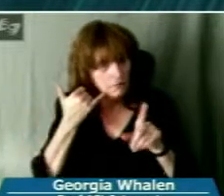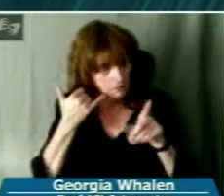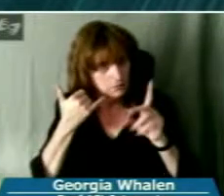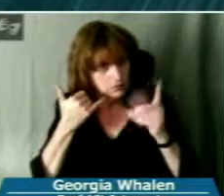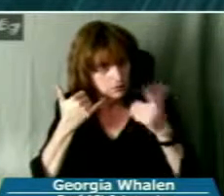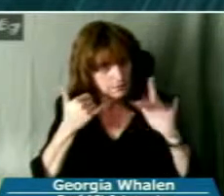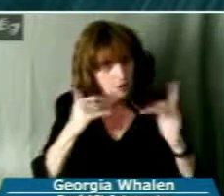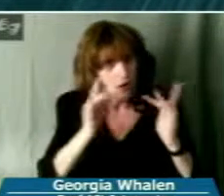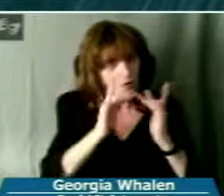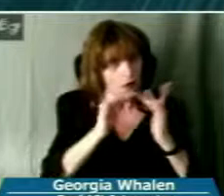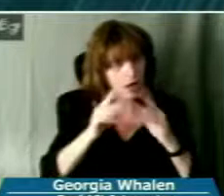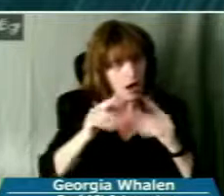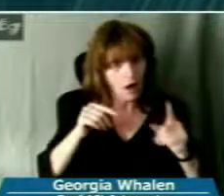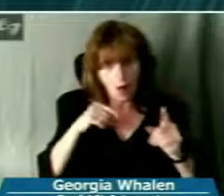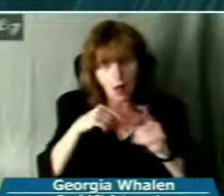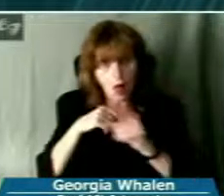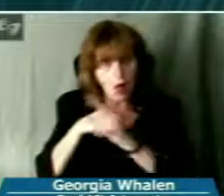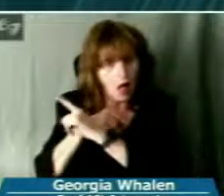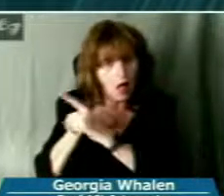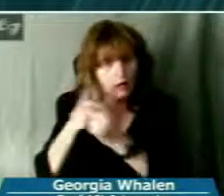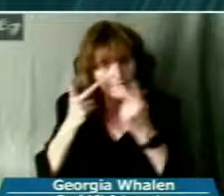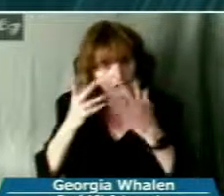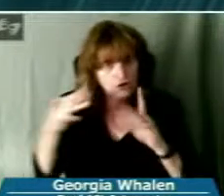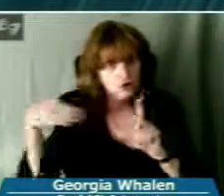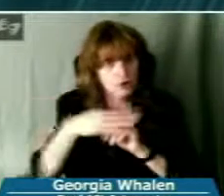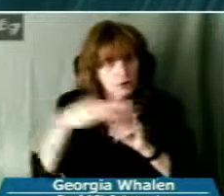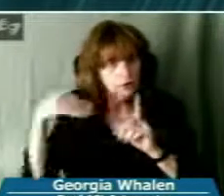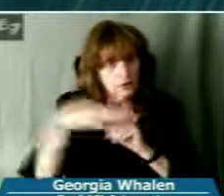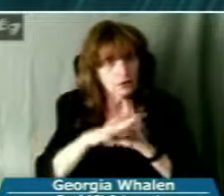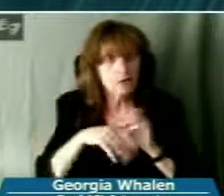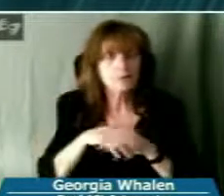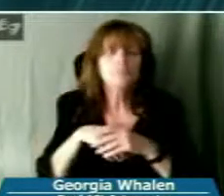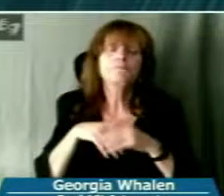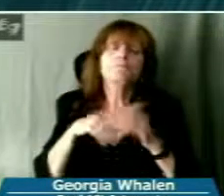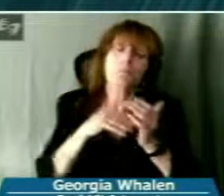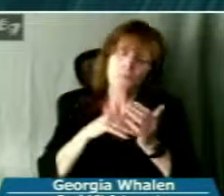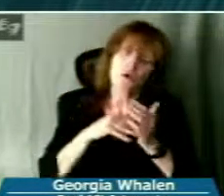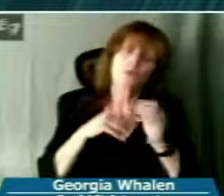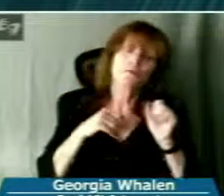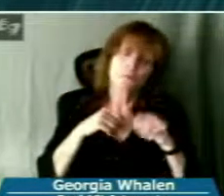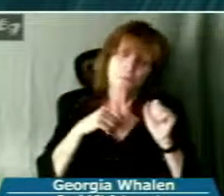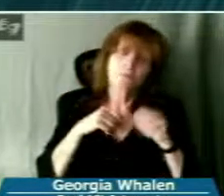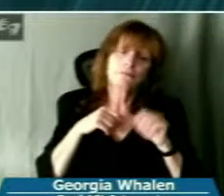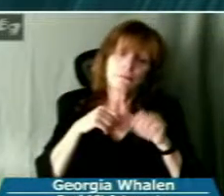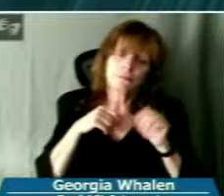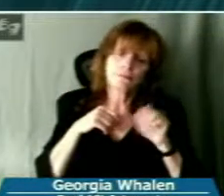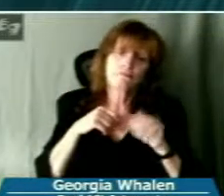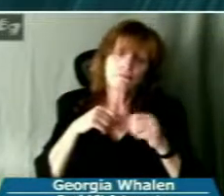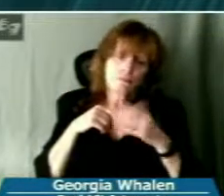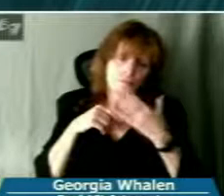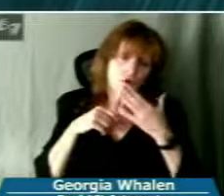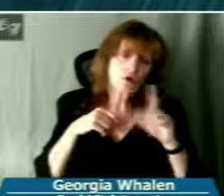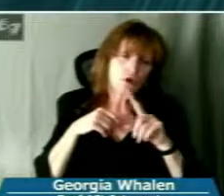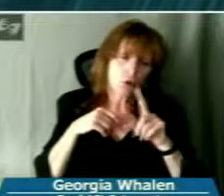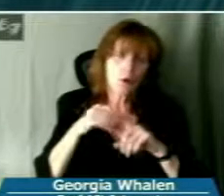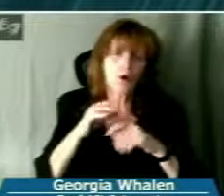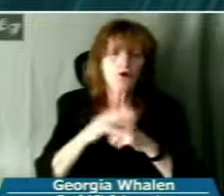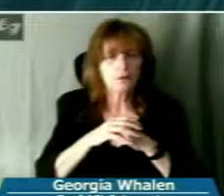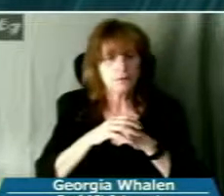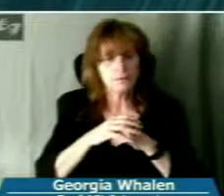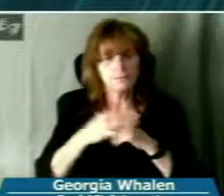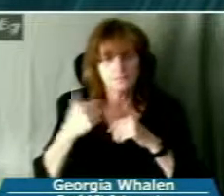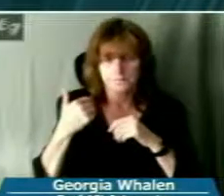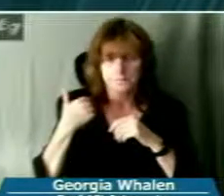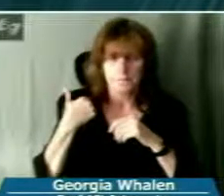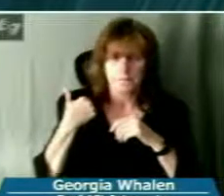visitors. Thanks, Katrina. You'll recall I'd made some comments, I think it was on Thursday and perhaps even